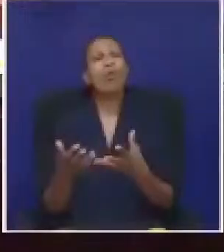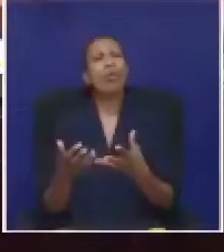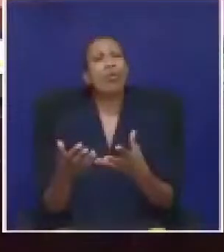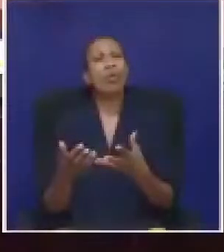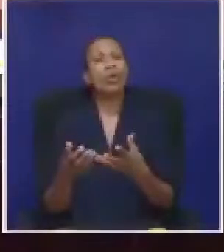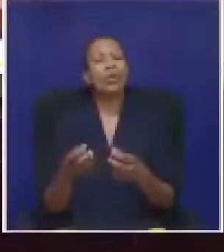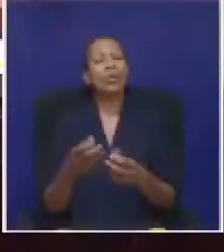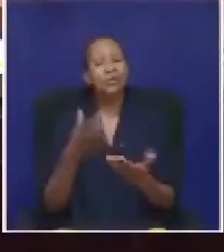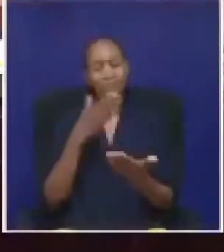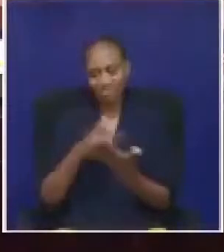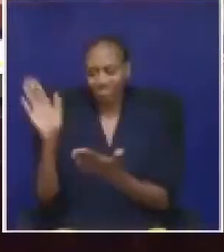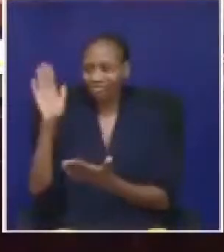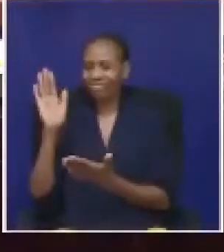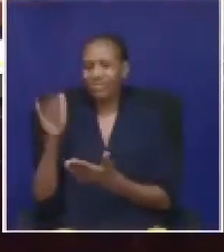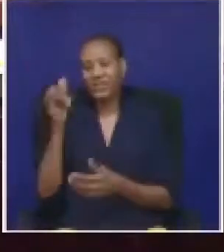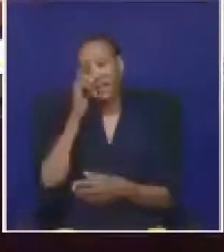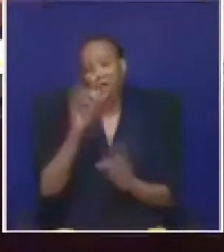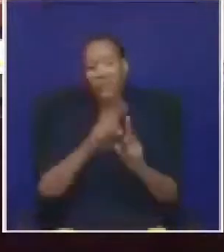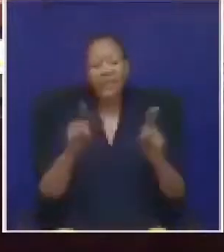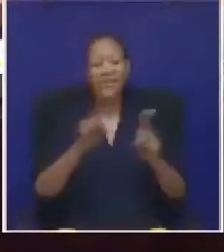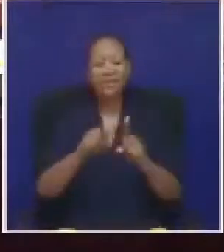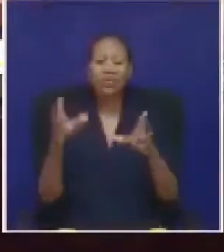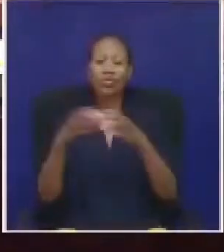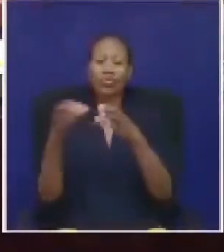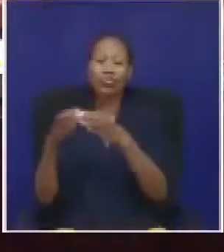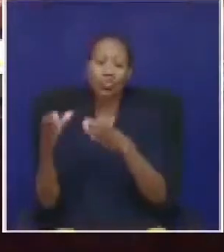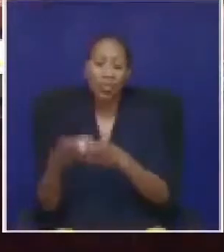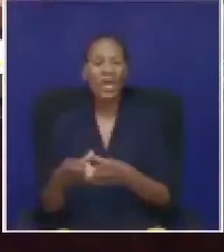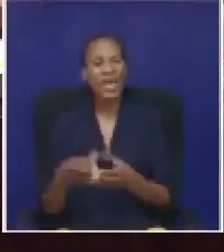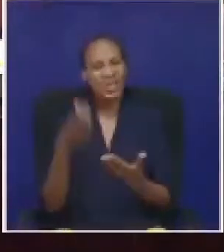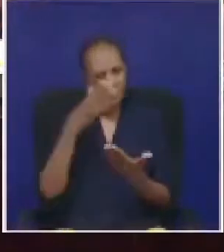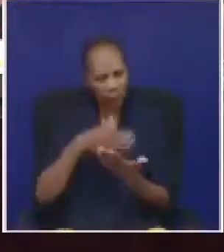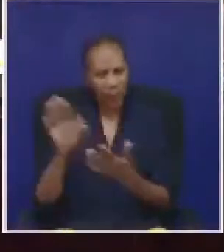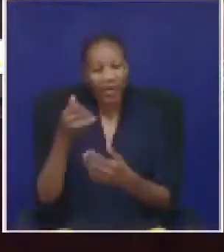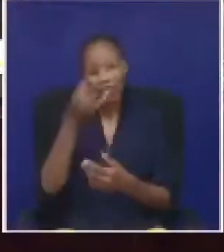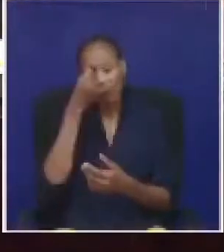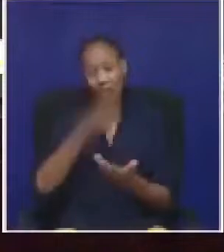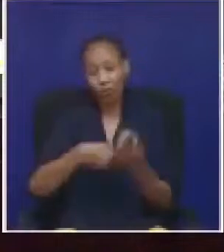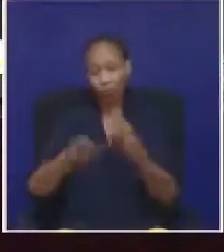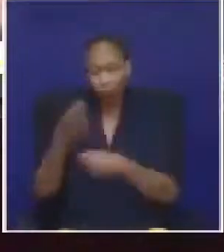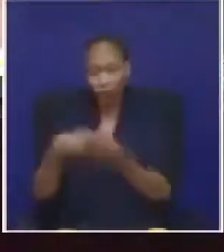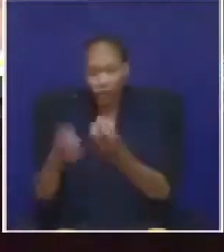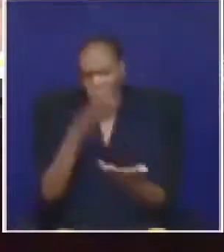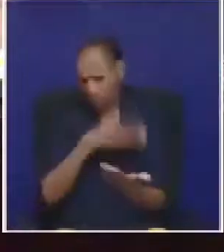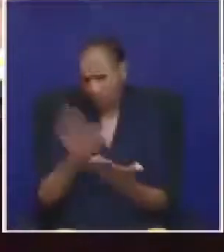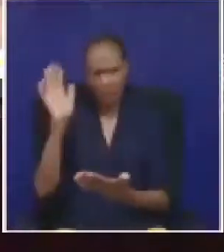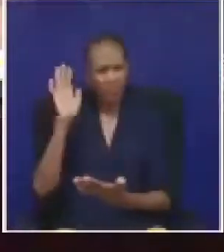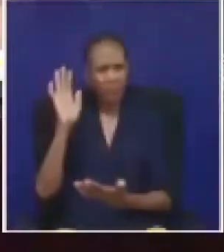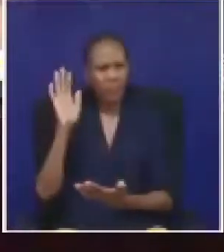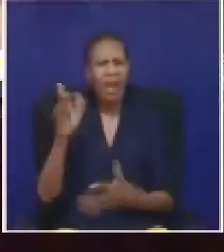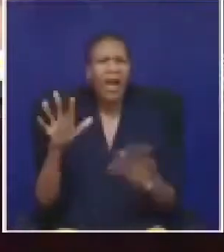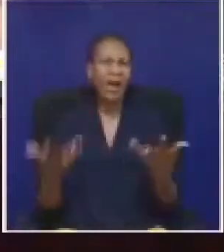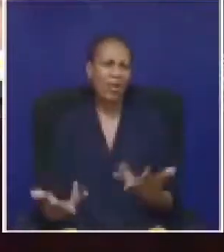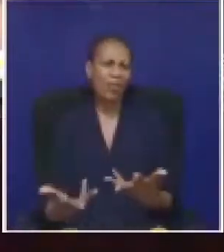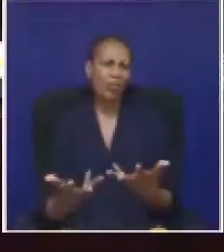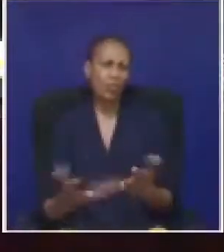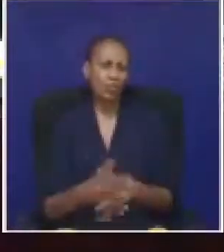the criminal networks and curb the flow of drugs in the Republic. Honorable Deputy President.